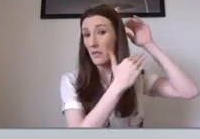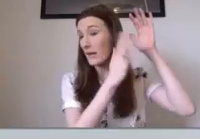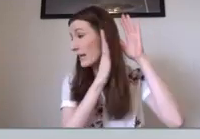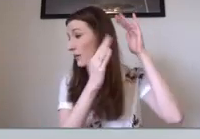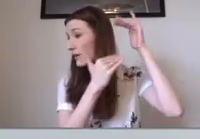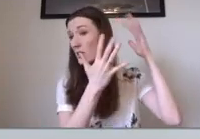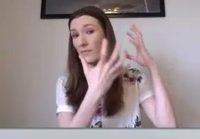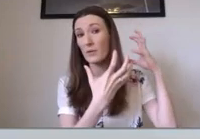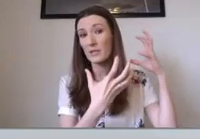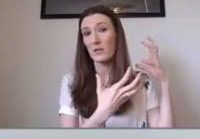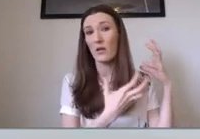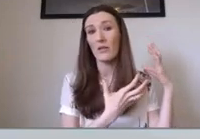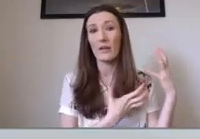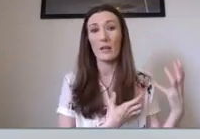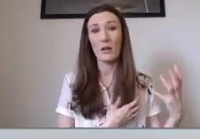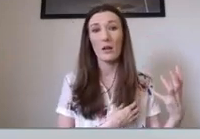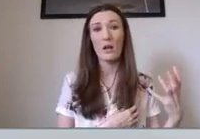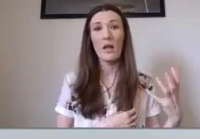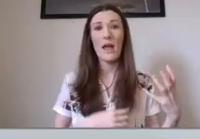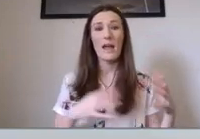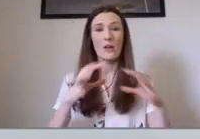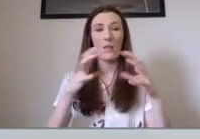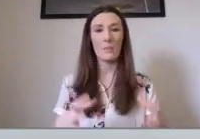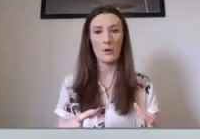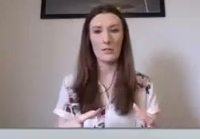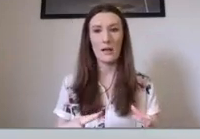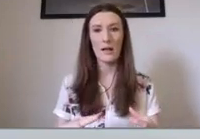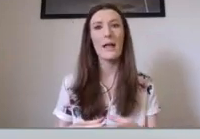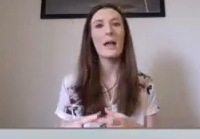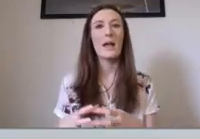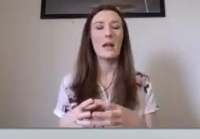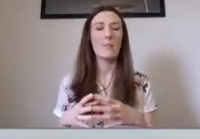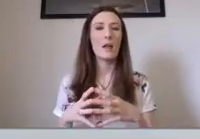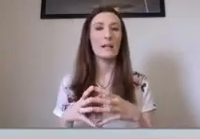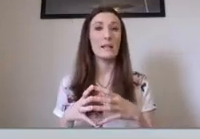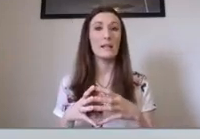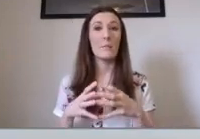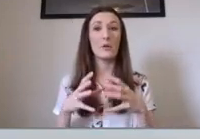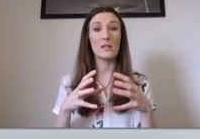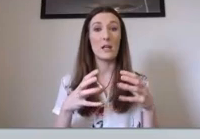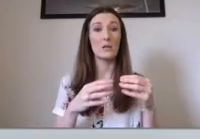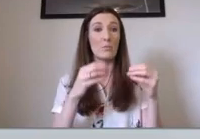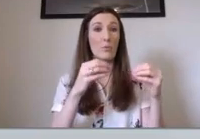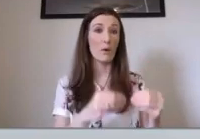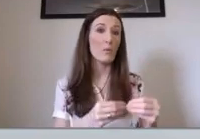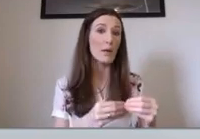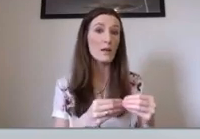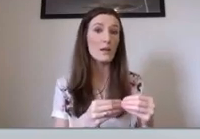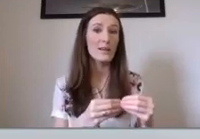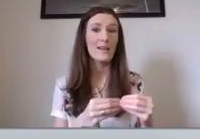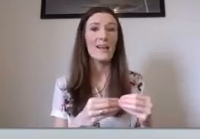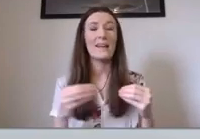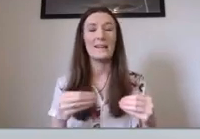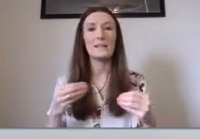focuses on the hearing loss, focuses on their ear and not the person. Okay, it implies that that person is